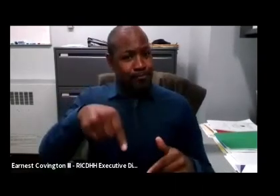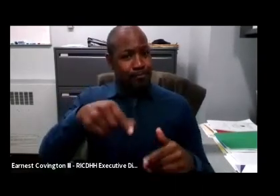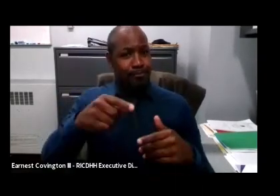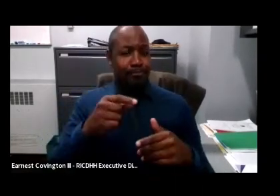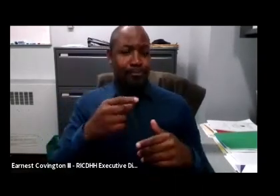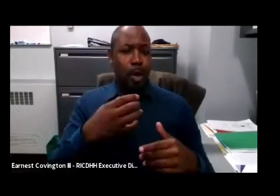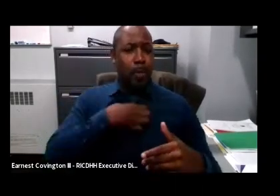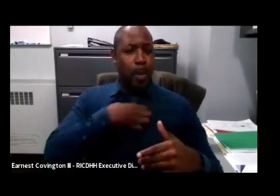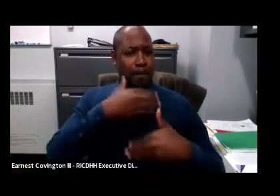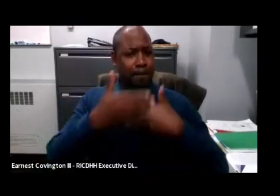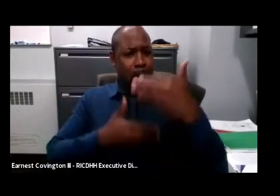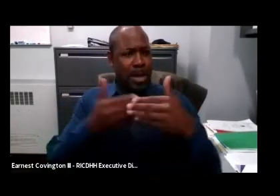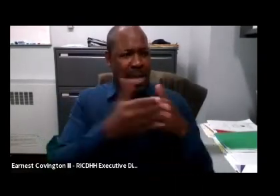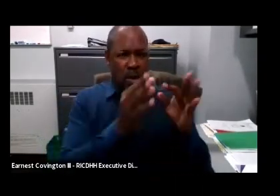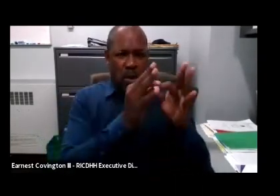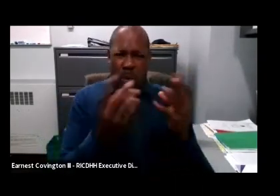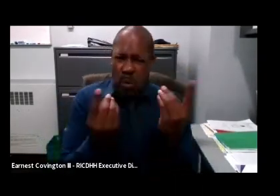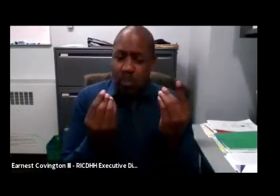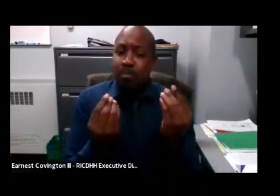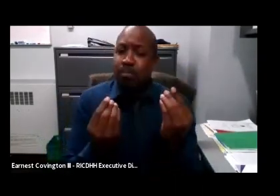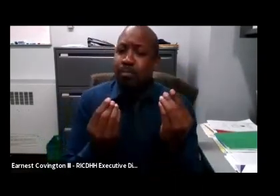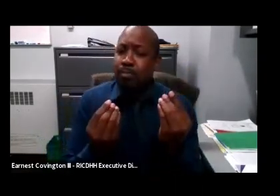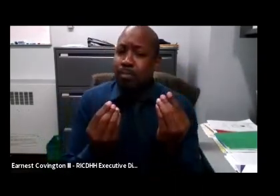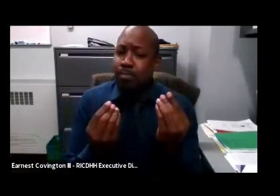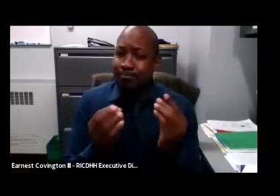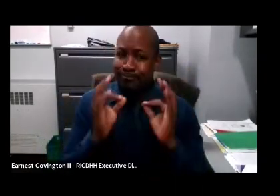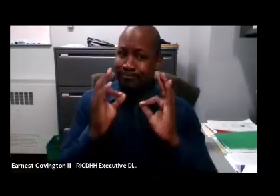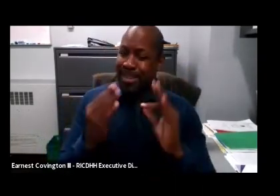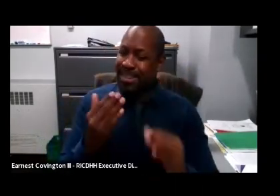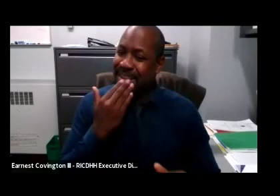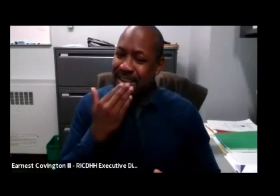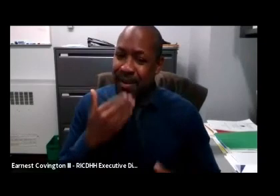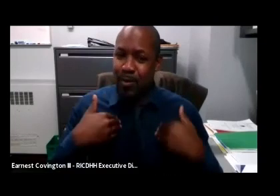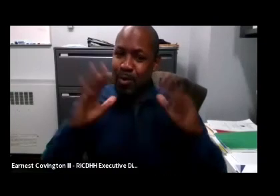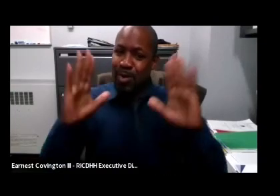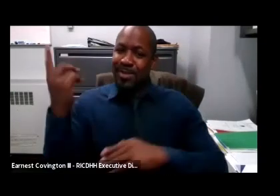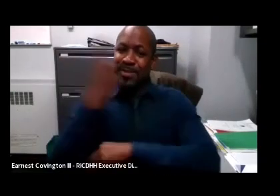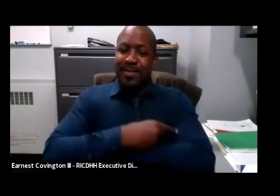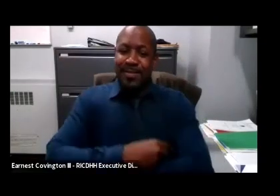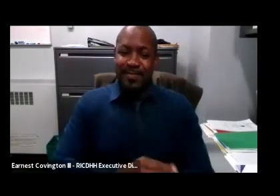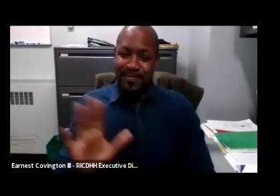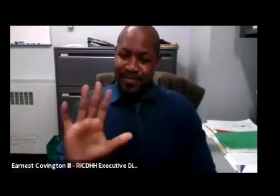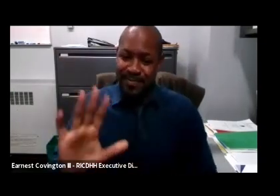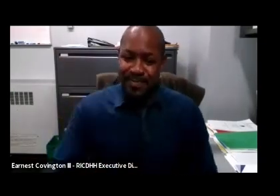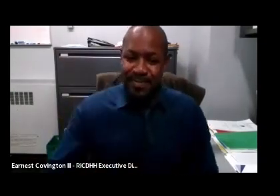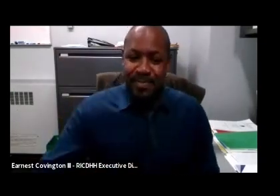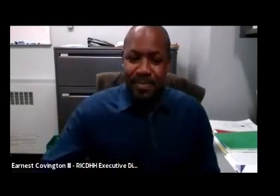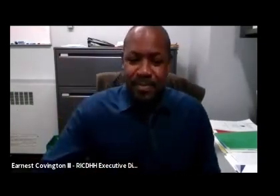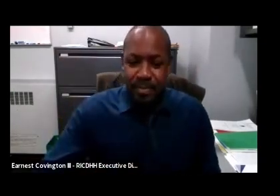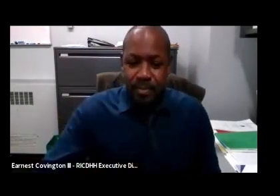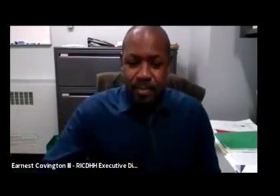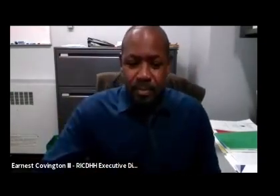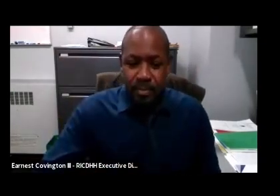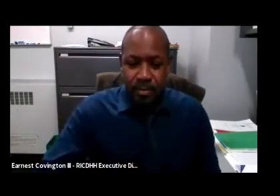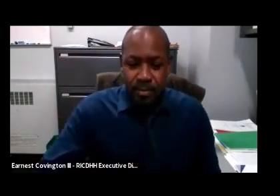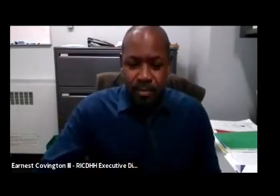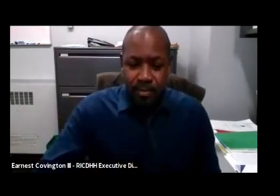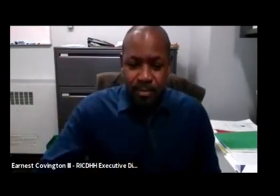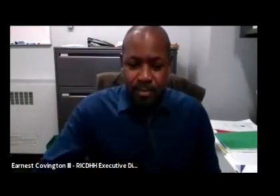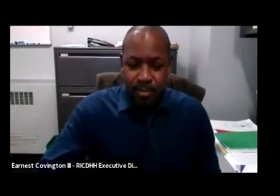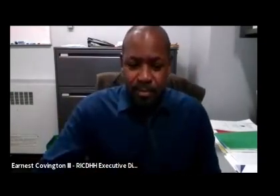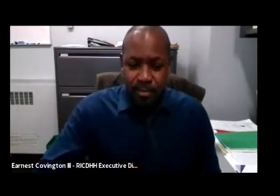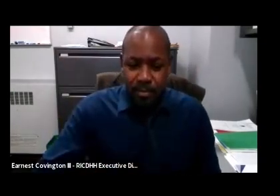Thank you for watching this video about the complaint process. Thanks and have a great day. Bye-bye.